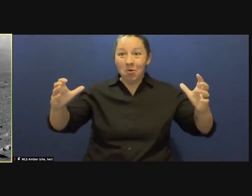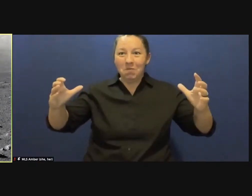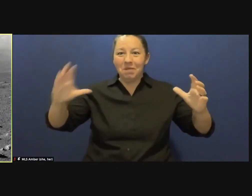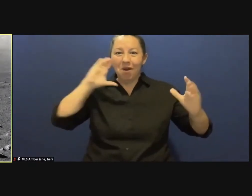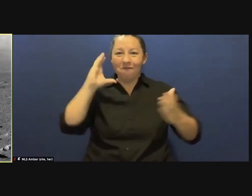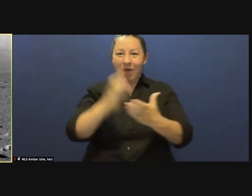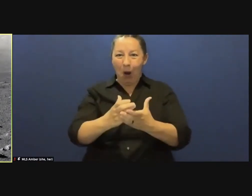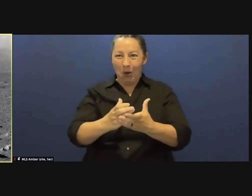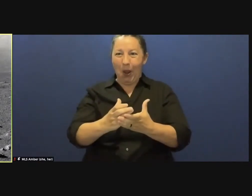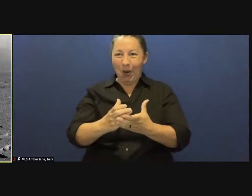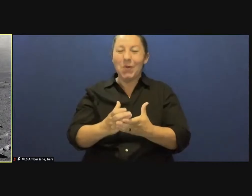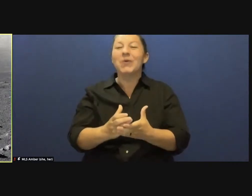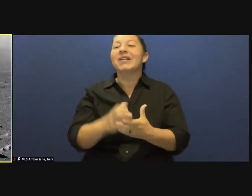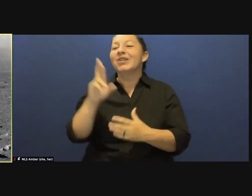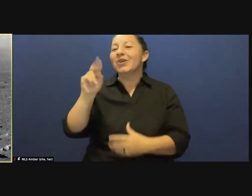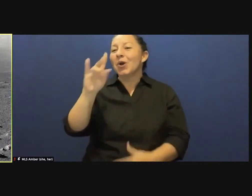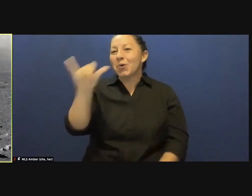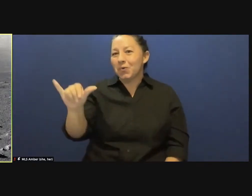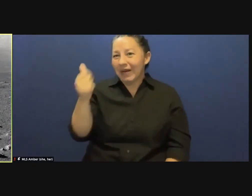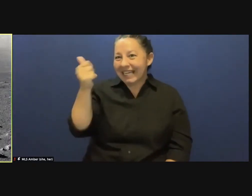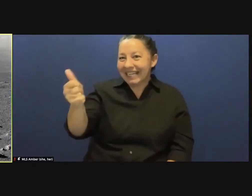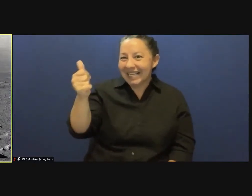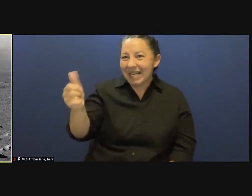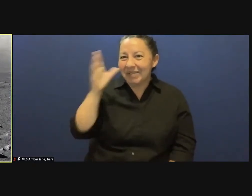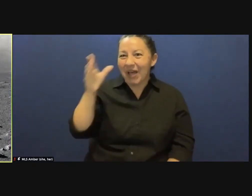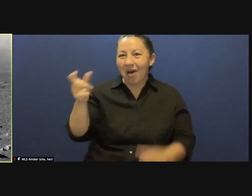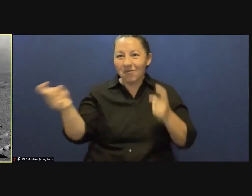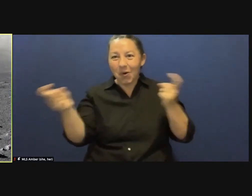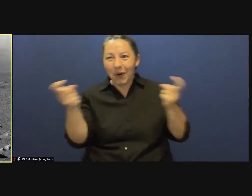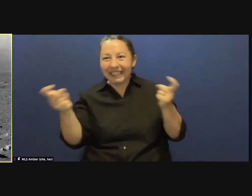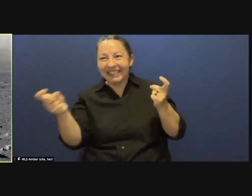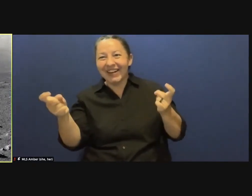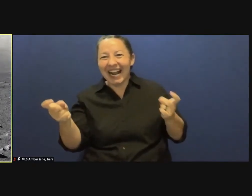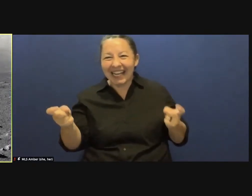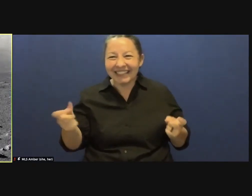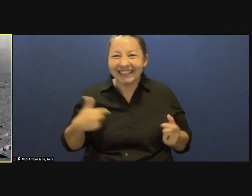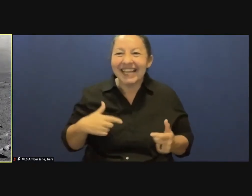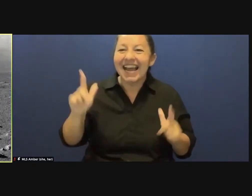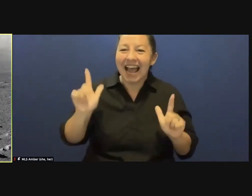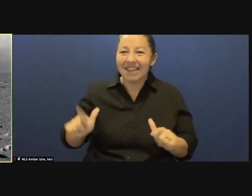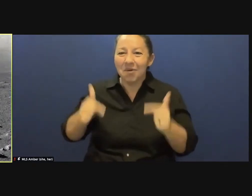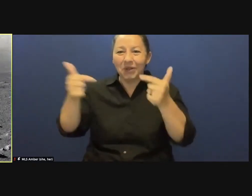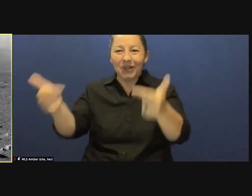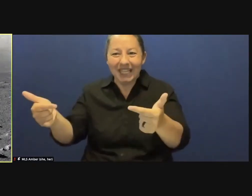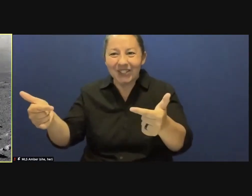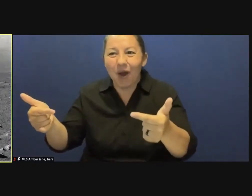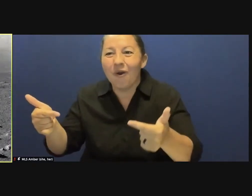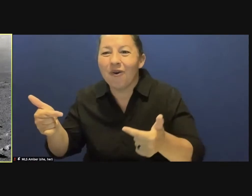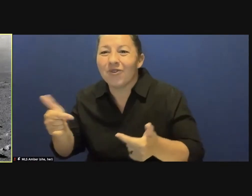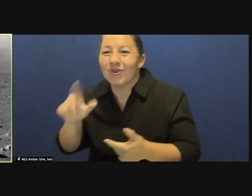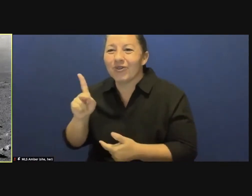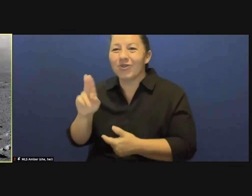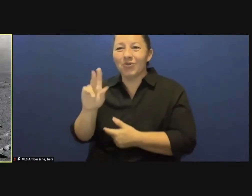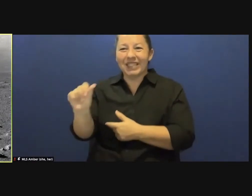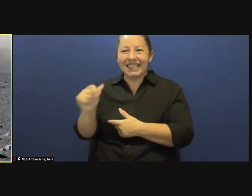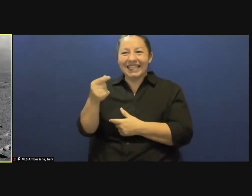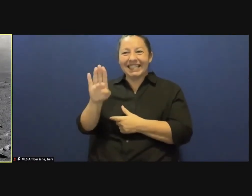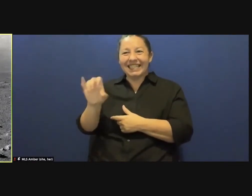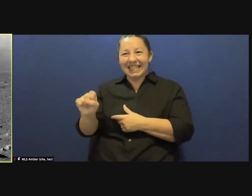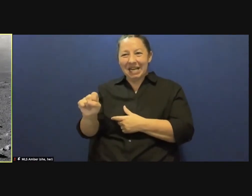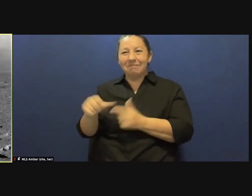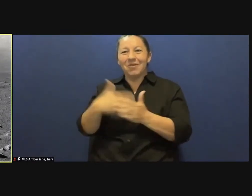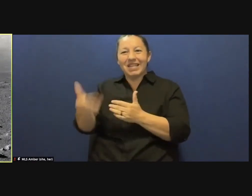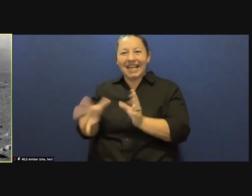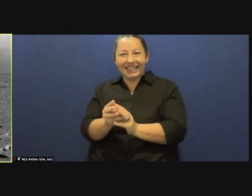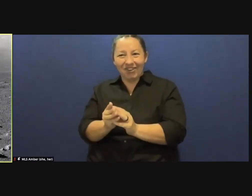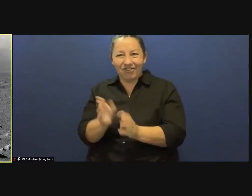which Ricky will capably orchestrate, and then I'm going to turn things over to Christina Gibbs. So